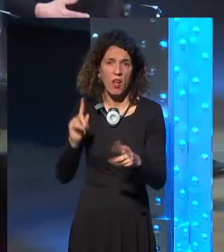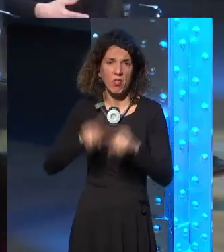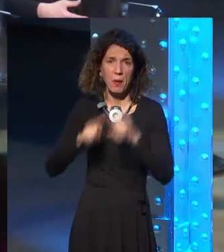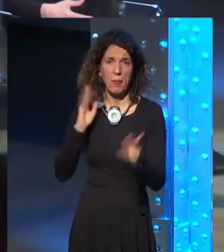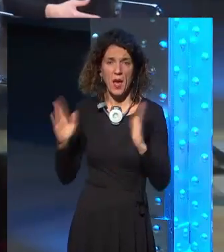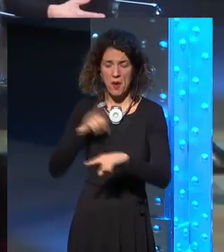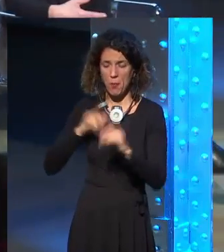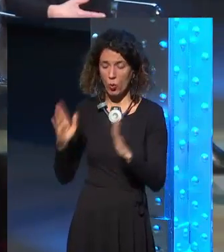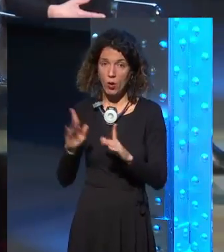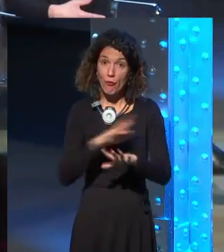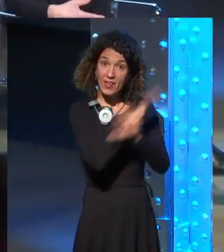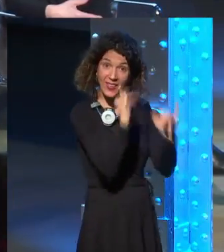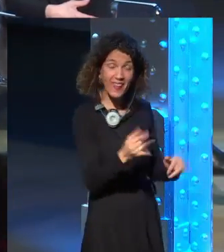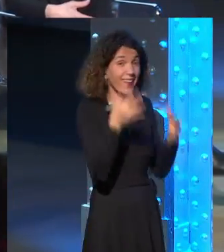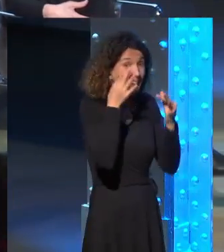happiness.